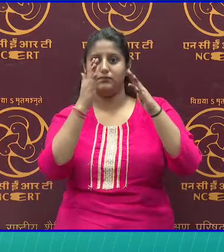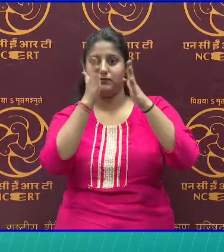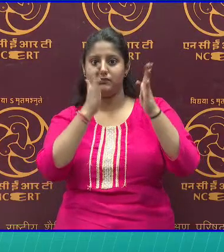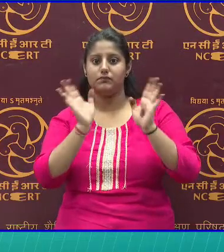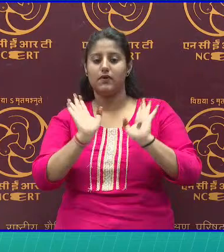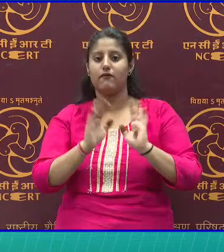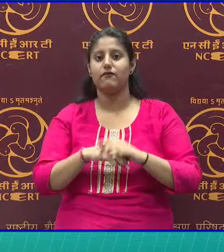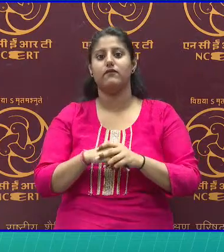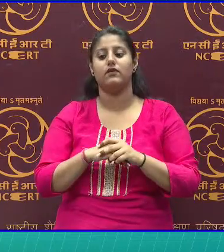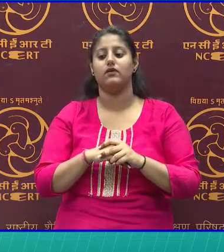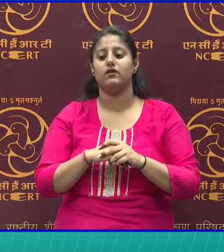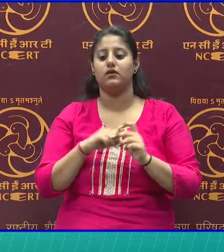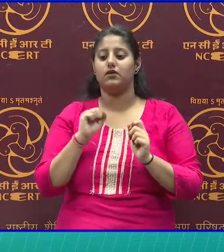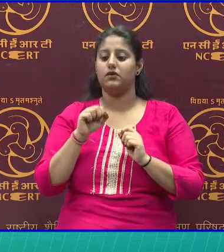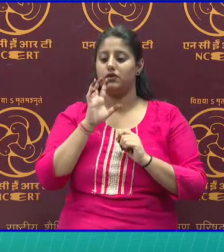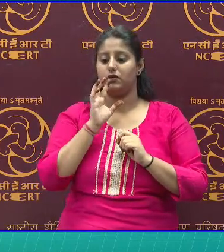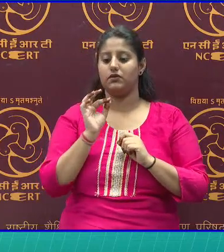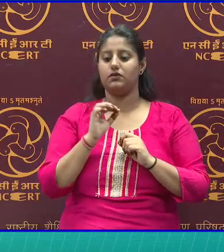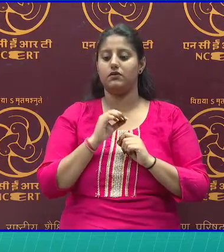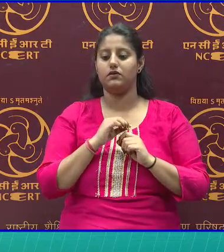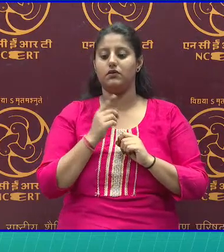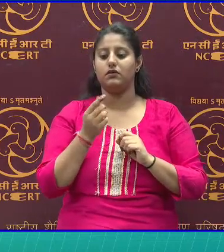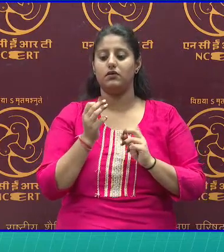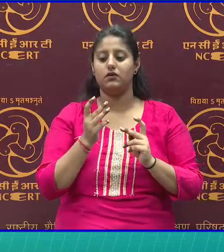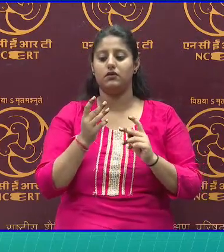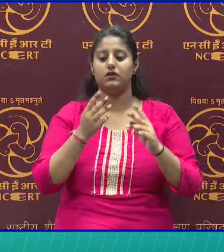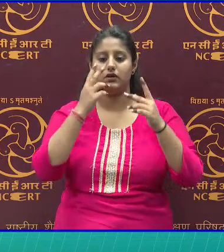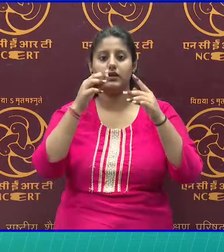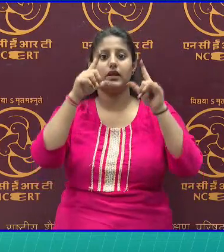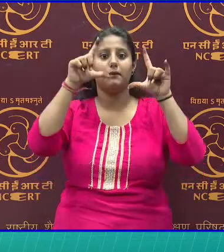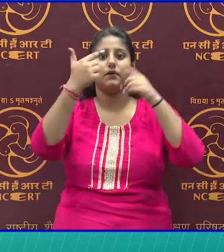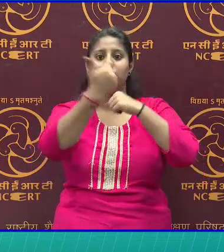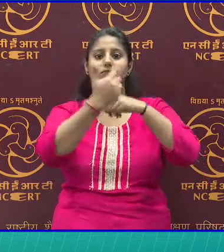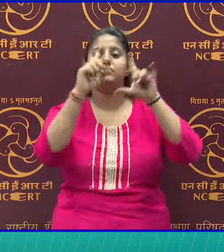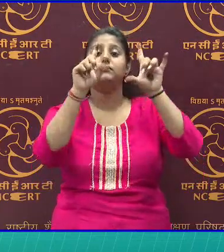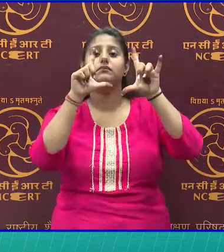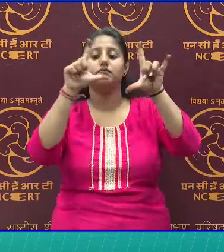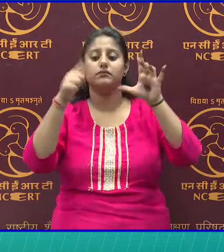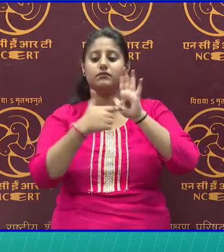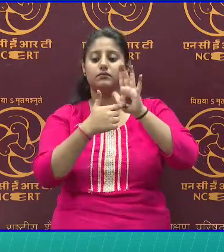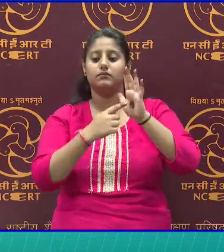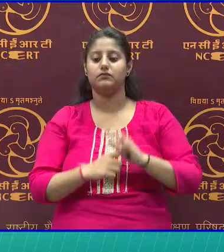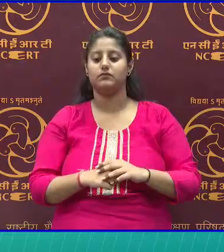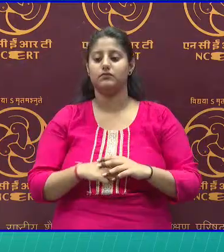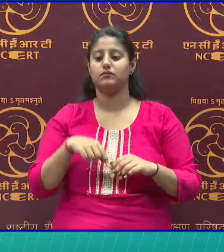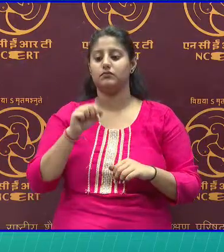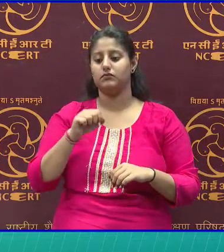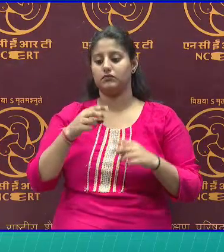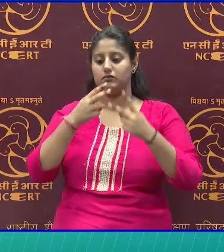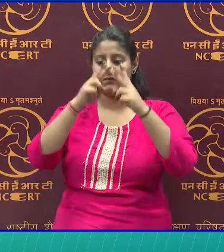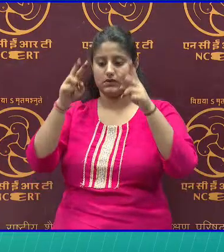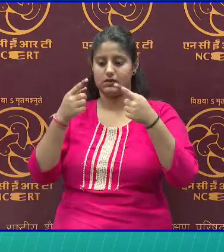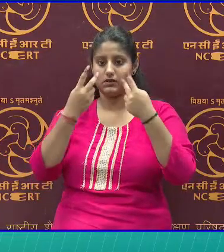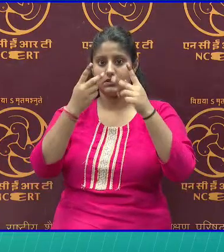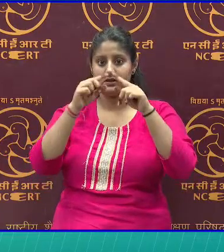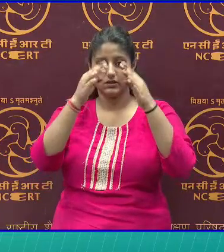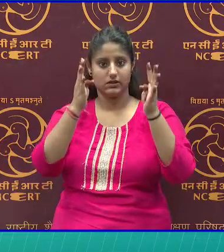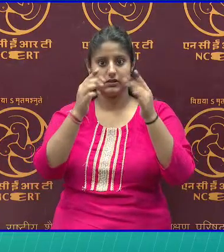See in the so grade, we can show it under the camera, the parallel veins, And this